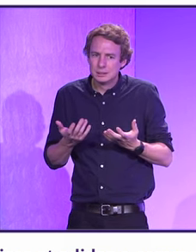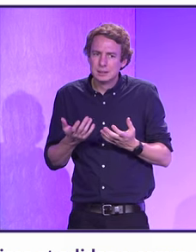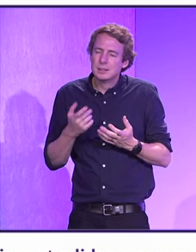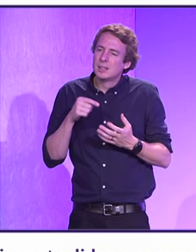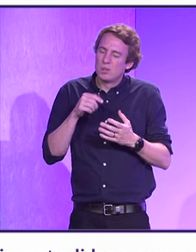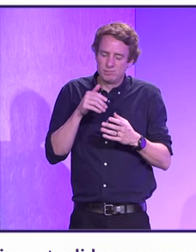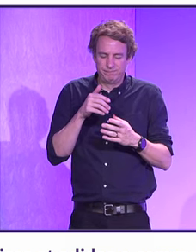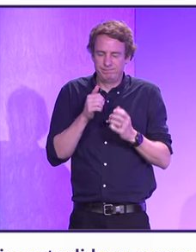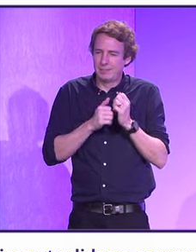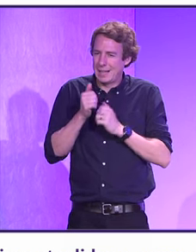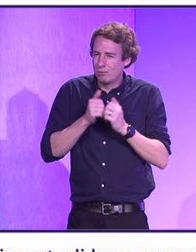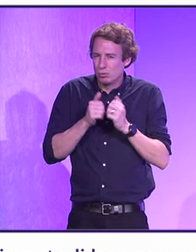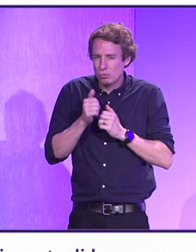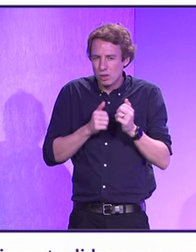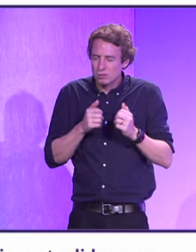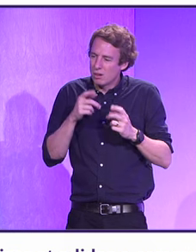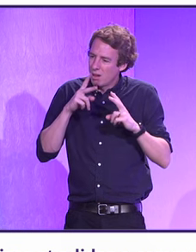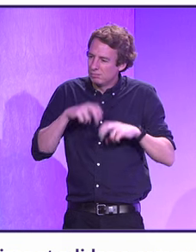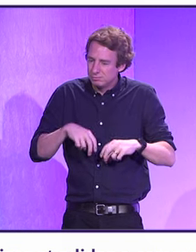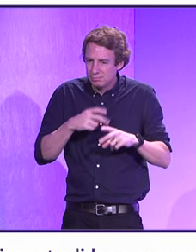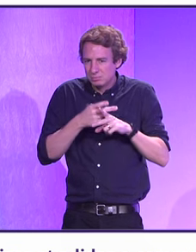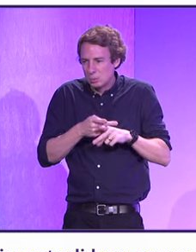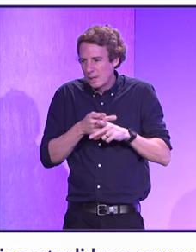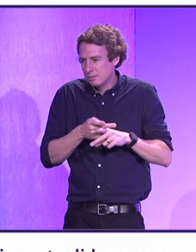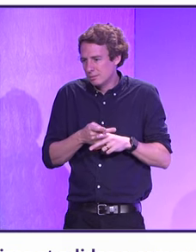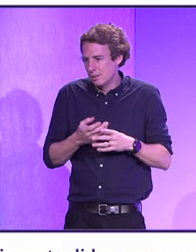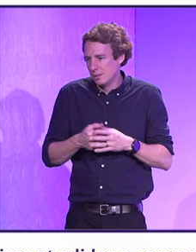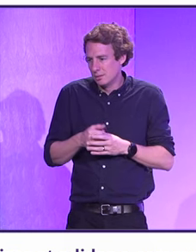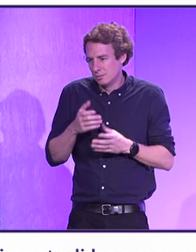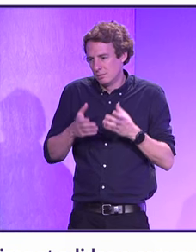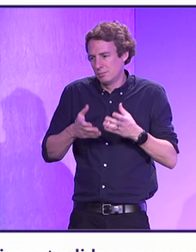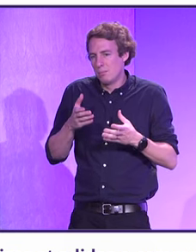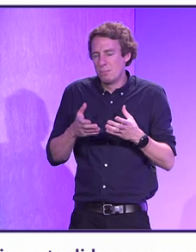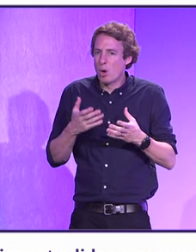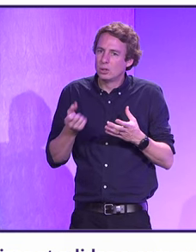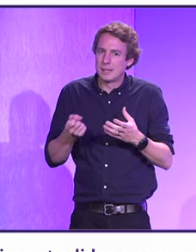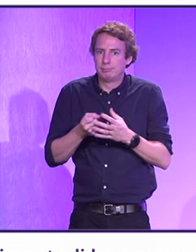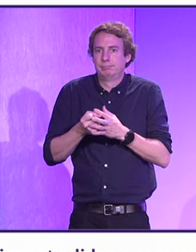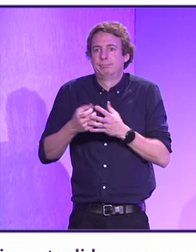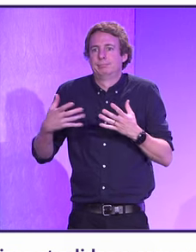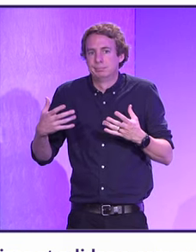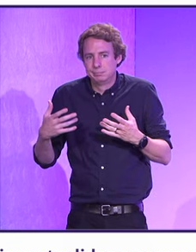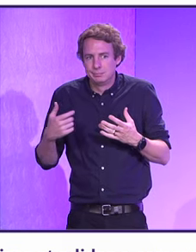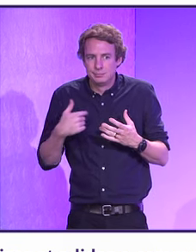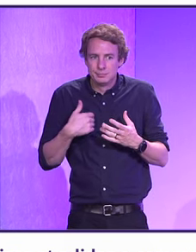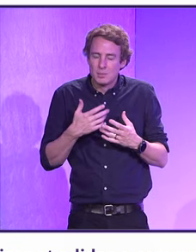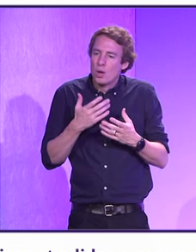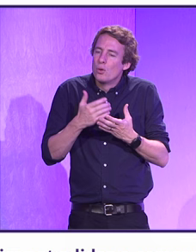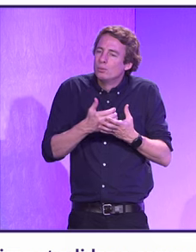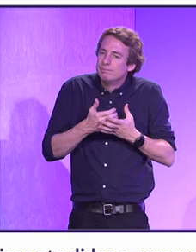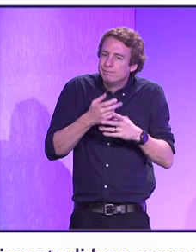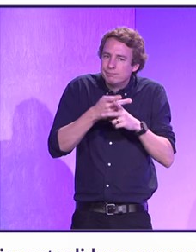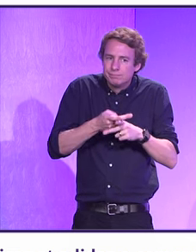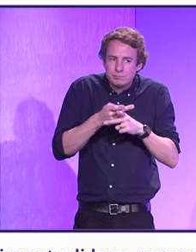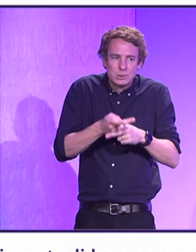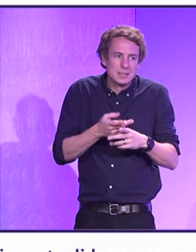I mean, they also take care of the infrastructure from their side. But I mean, we all, from the deployment perspective, we also take care of protecting